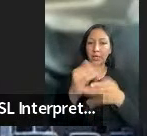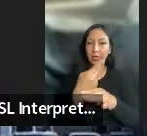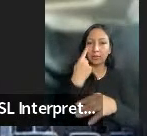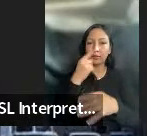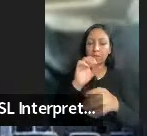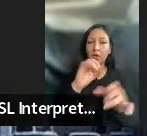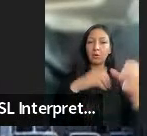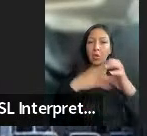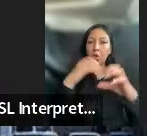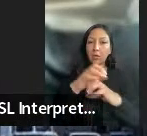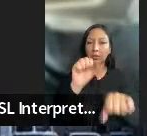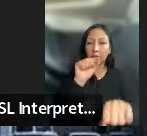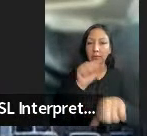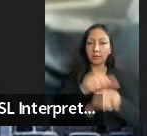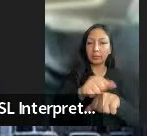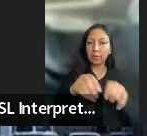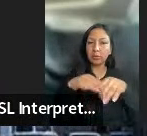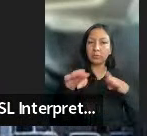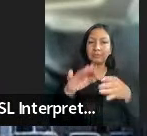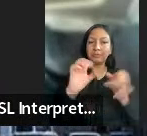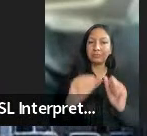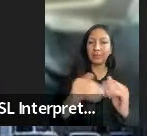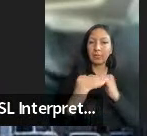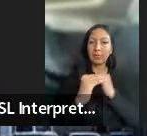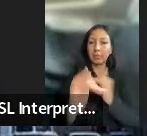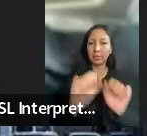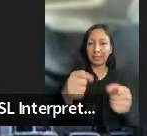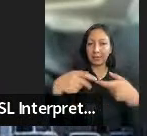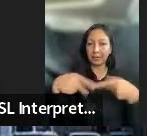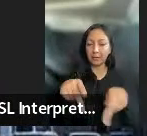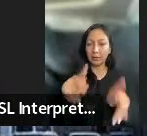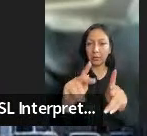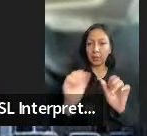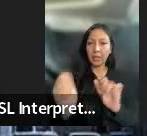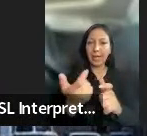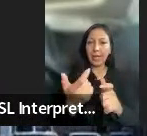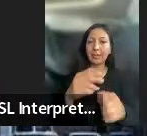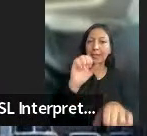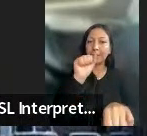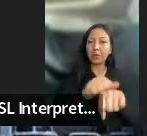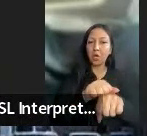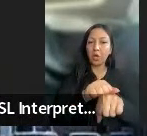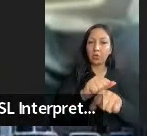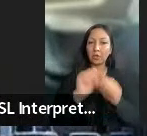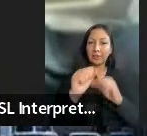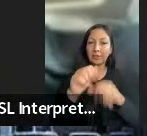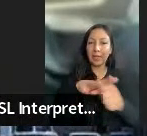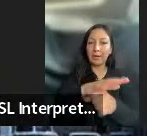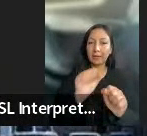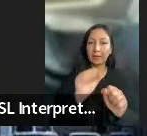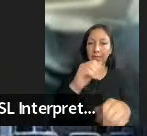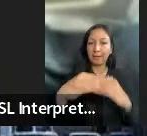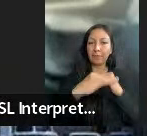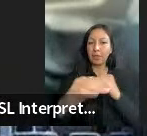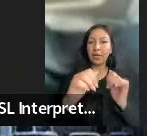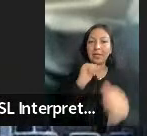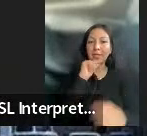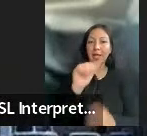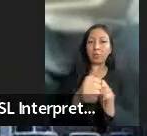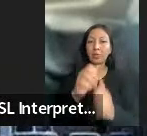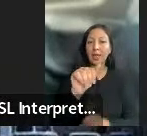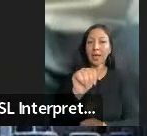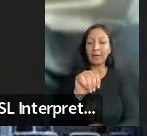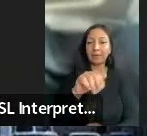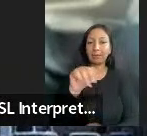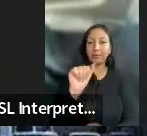Currently, zoning is supposed to allow any paving area in the city to be paved instead of with asphalt with